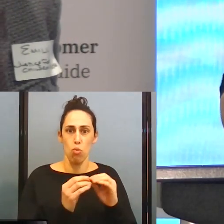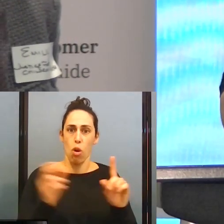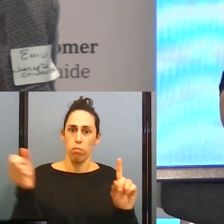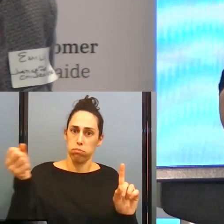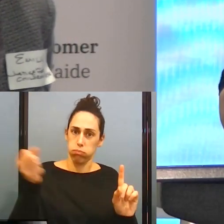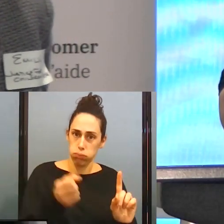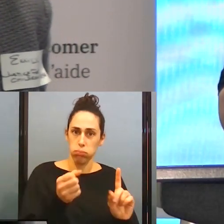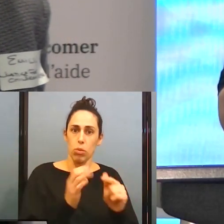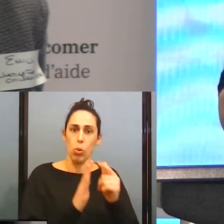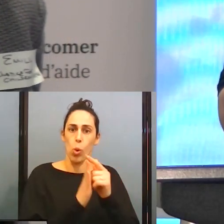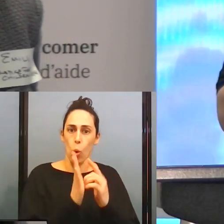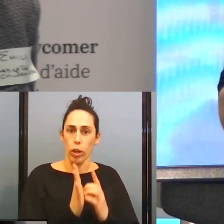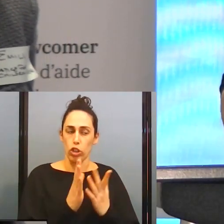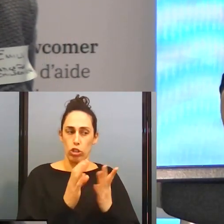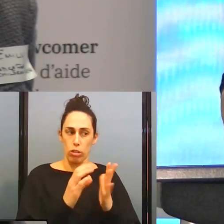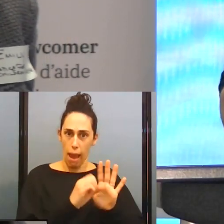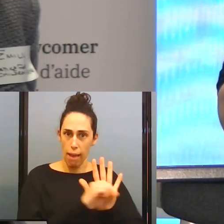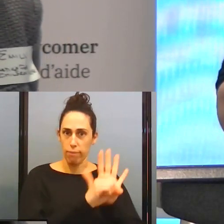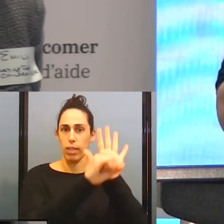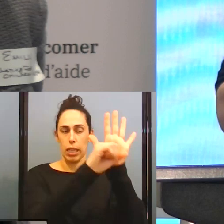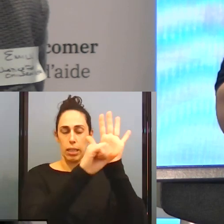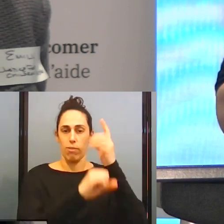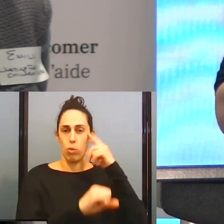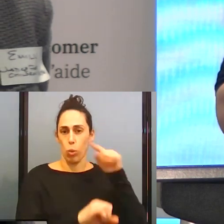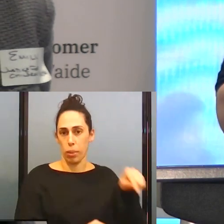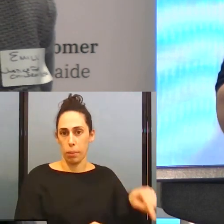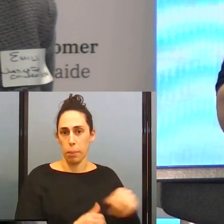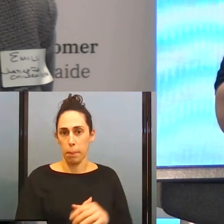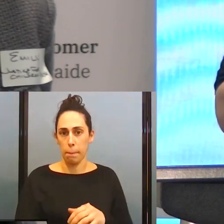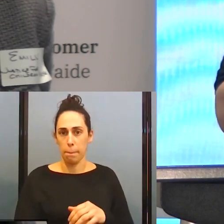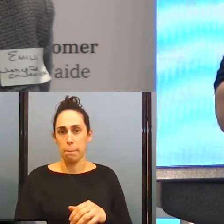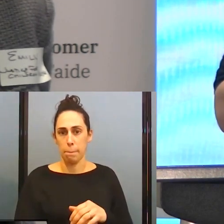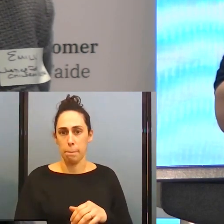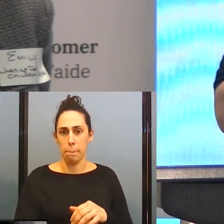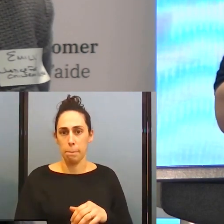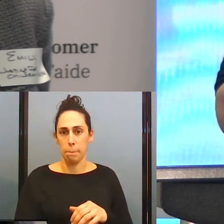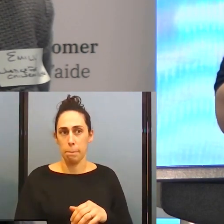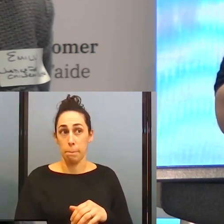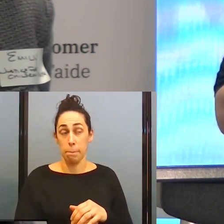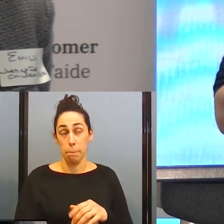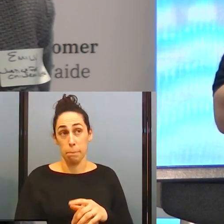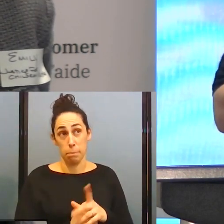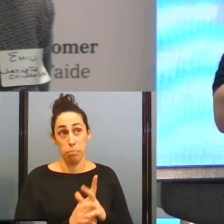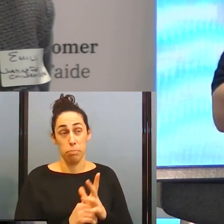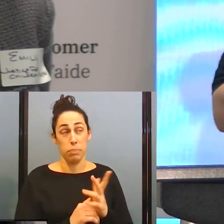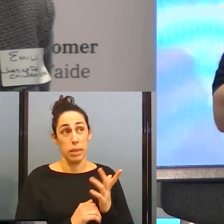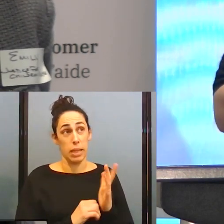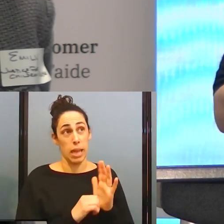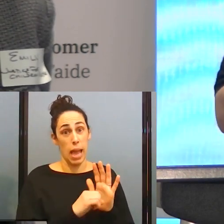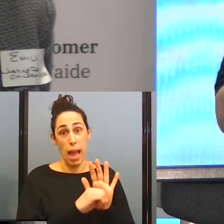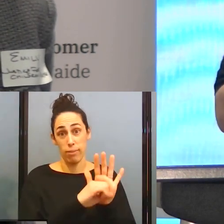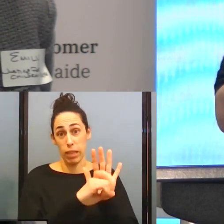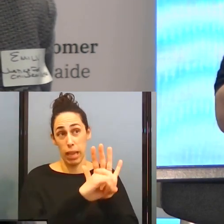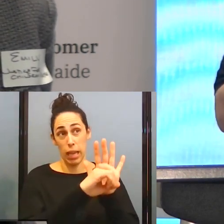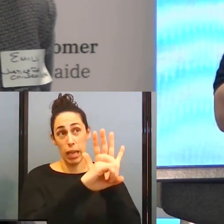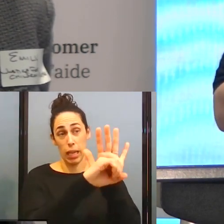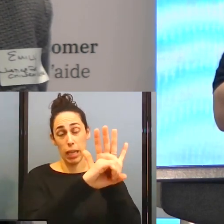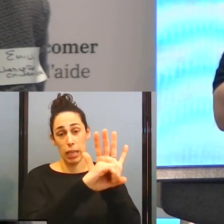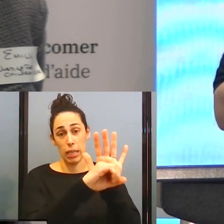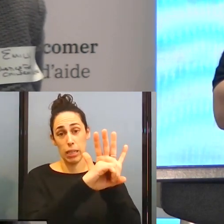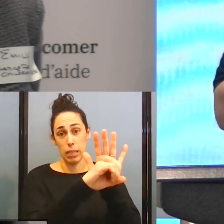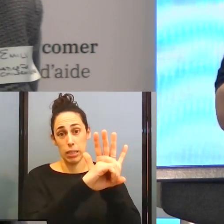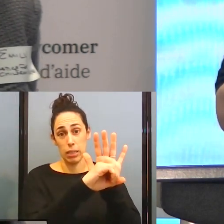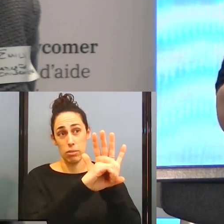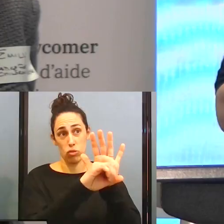the, there would be intermediate steps, but up to the point of litigating where